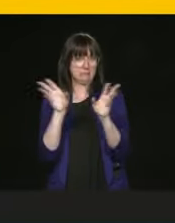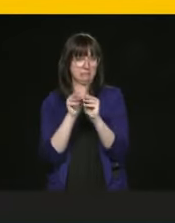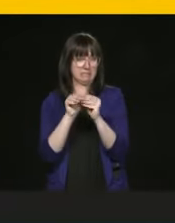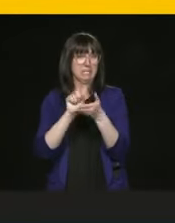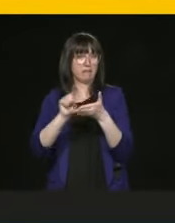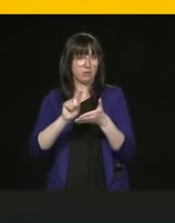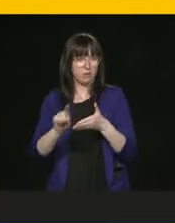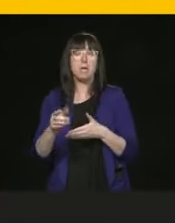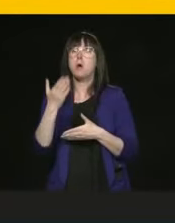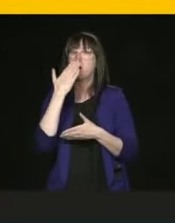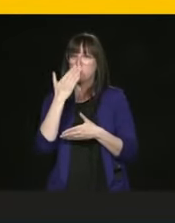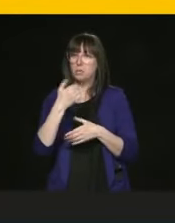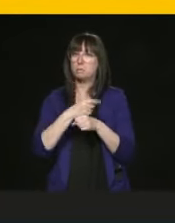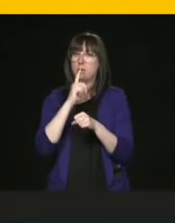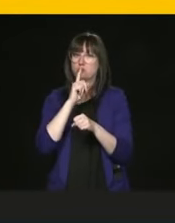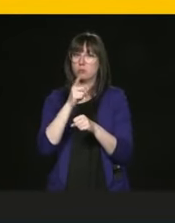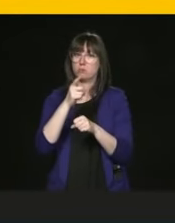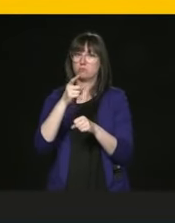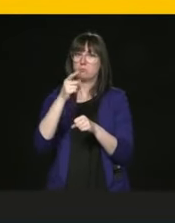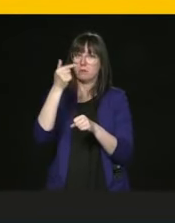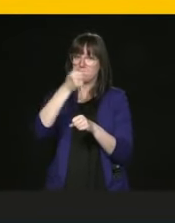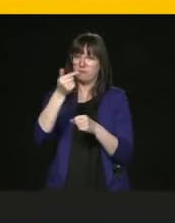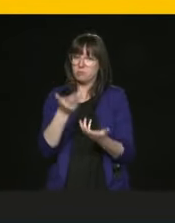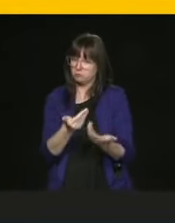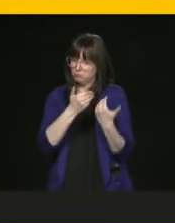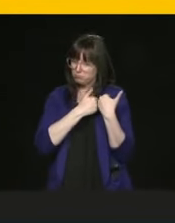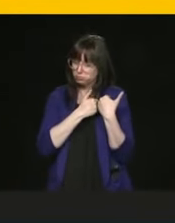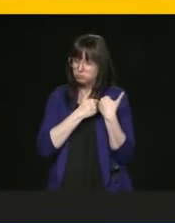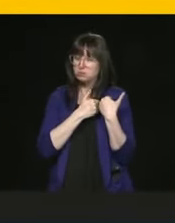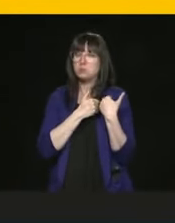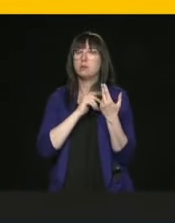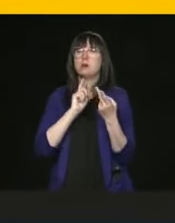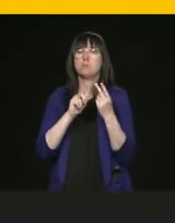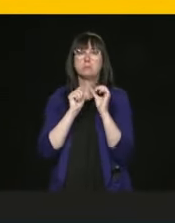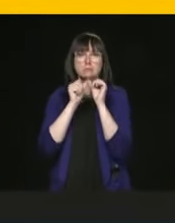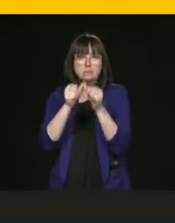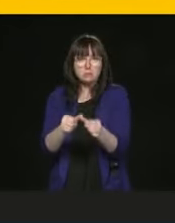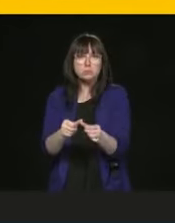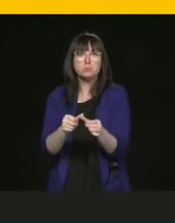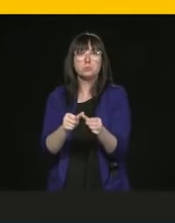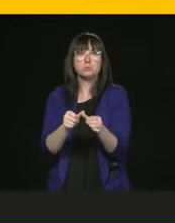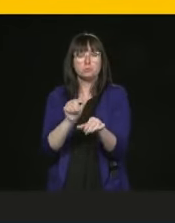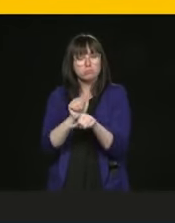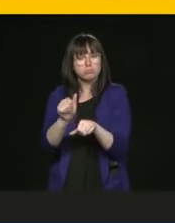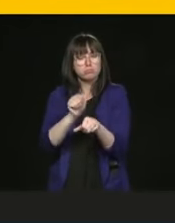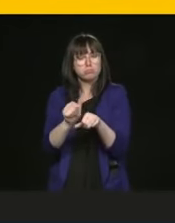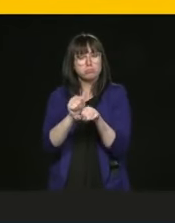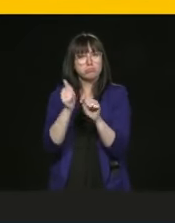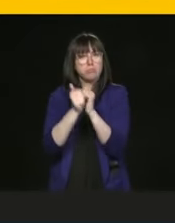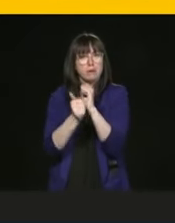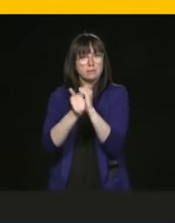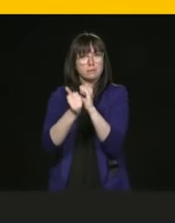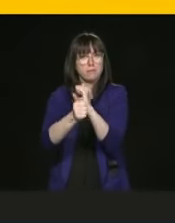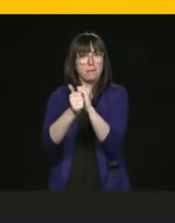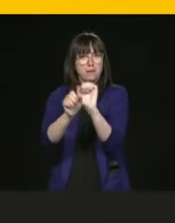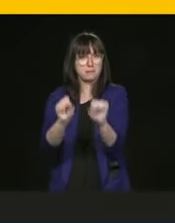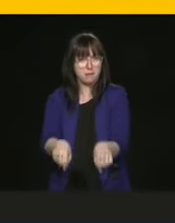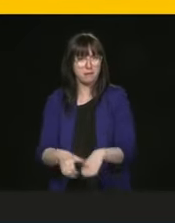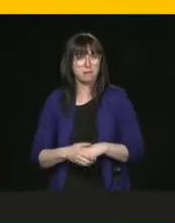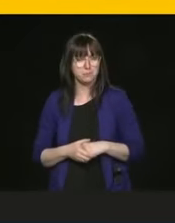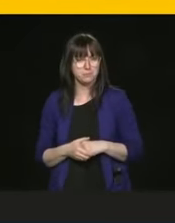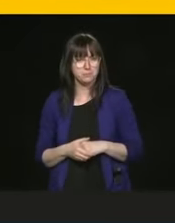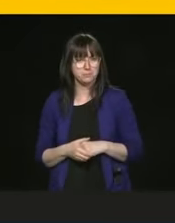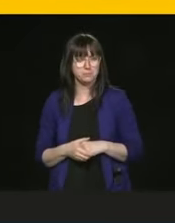to both ensure accountability and continue the work that we're needing to do to pass legislation